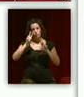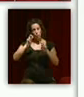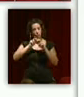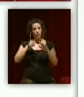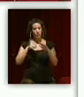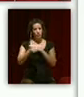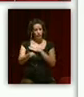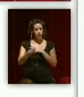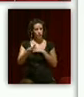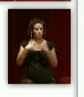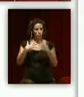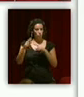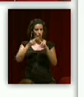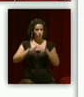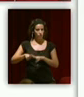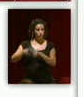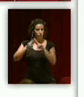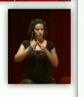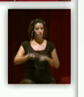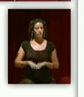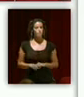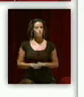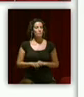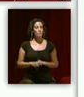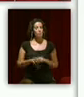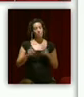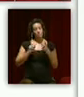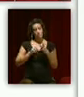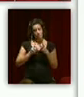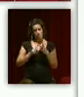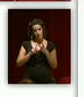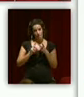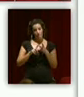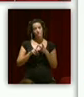and the other one obtained